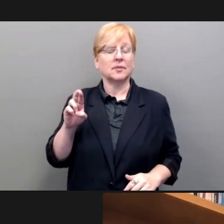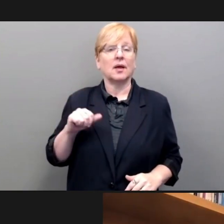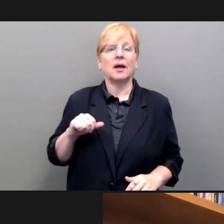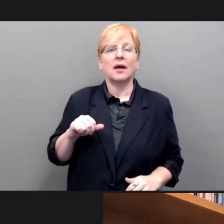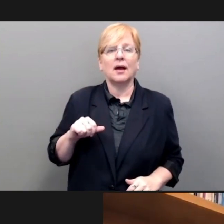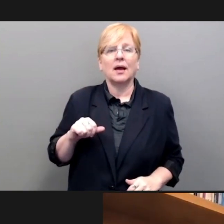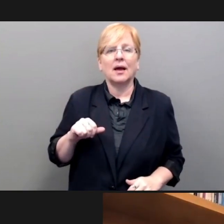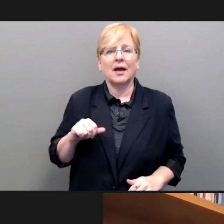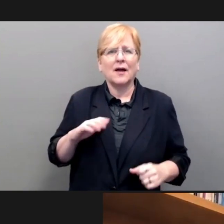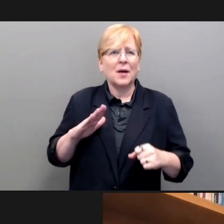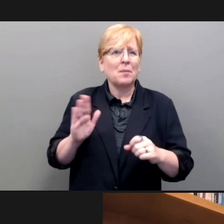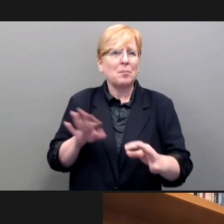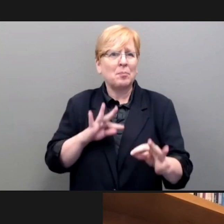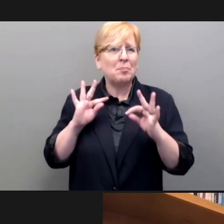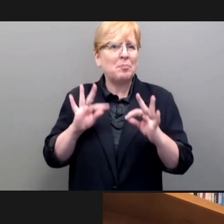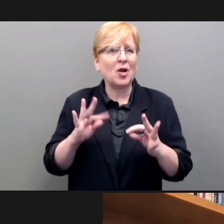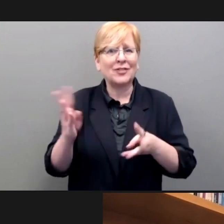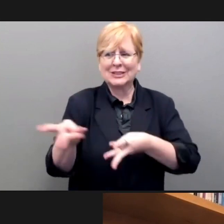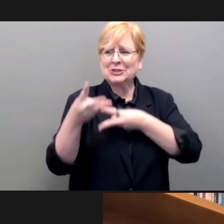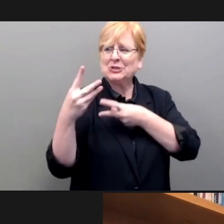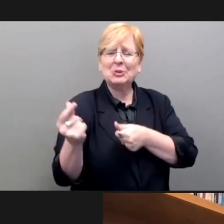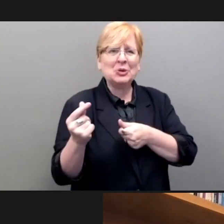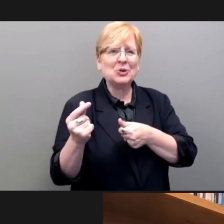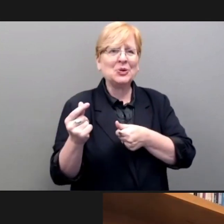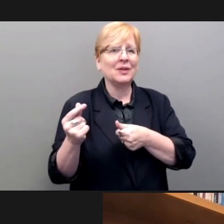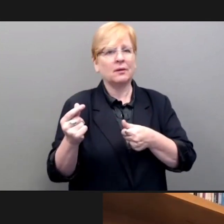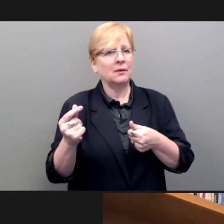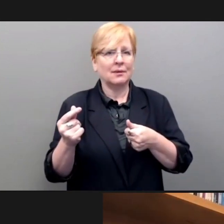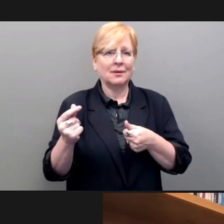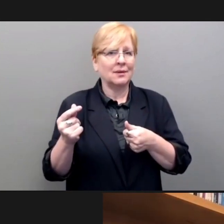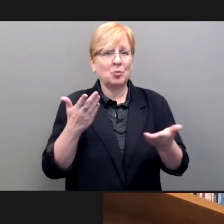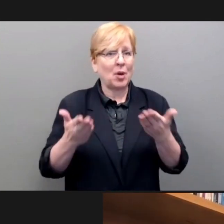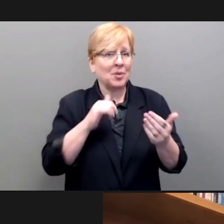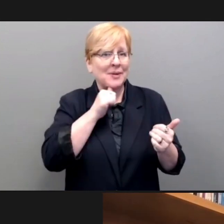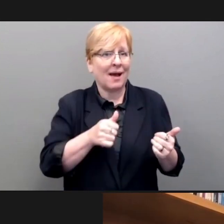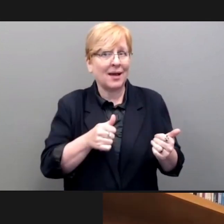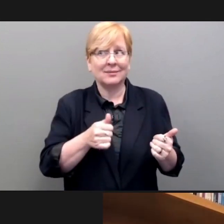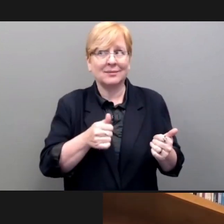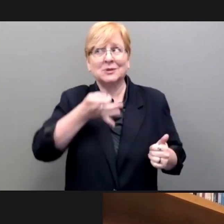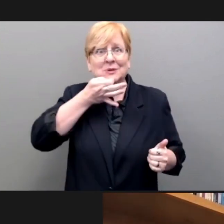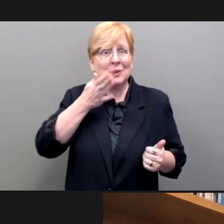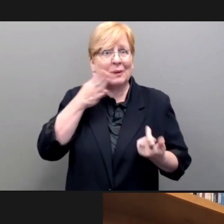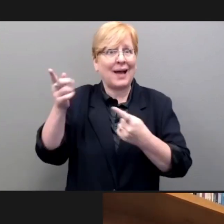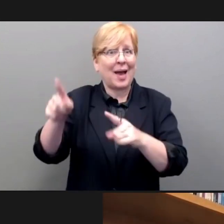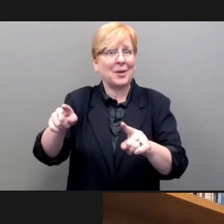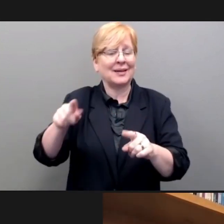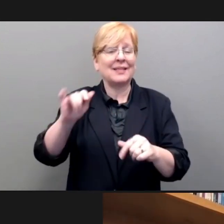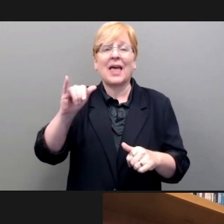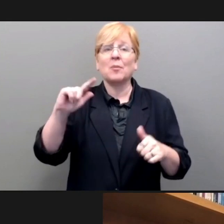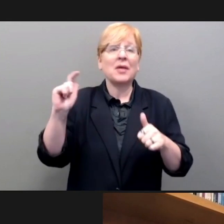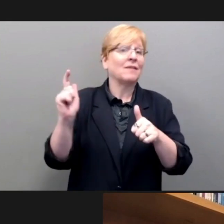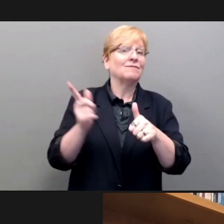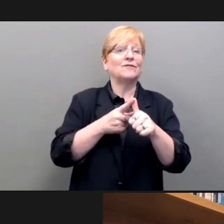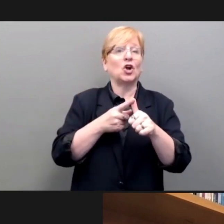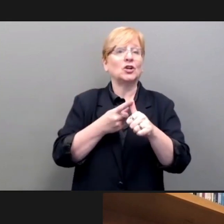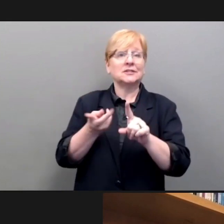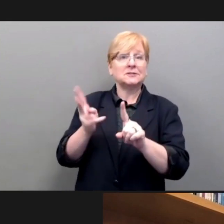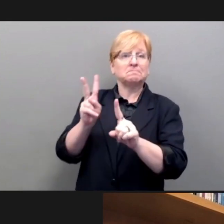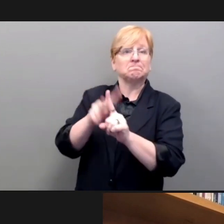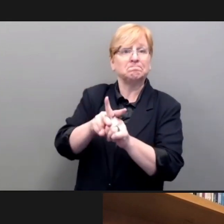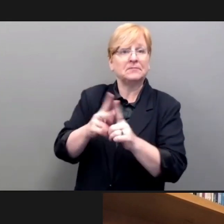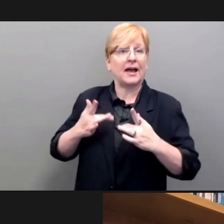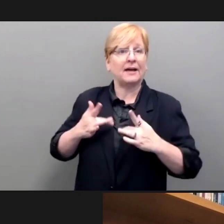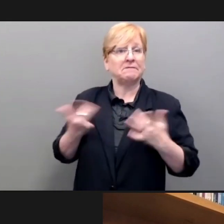completely perfect. The state fair's coming right up, and it'll be our first large event where we're trying to do